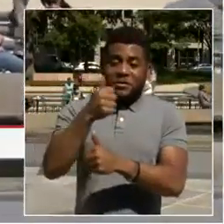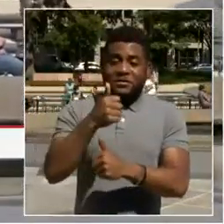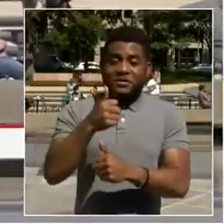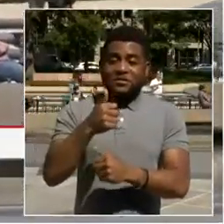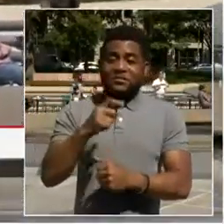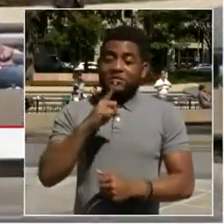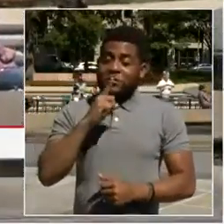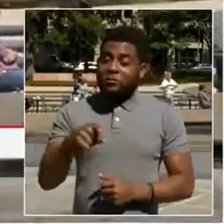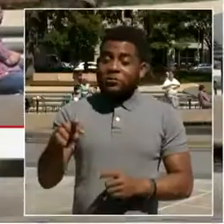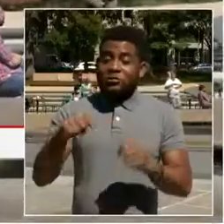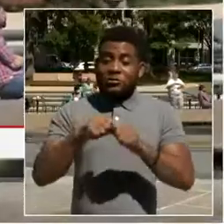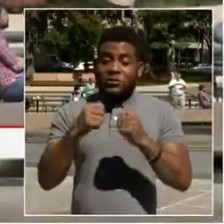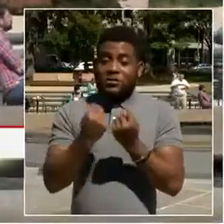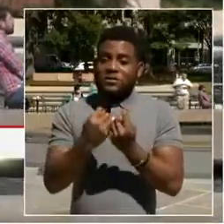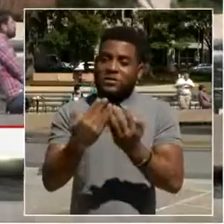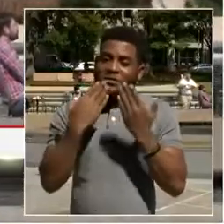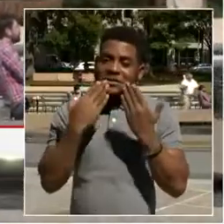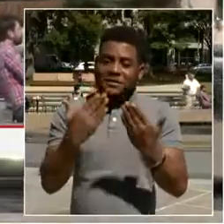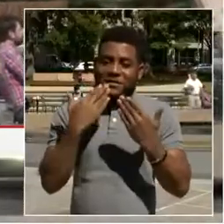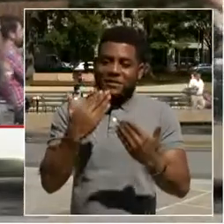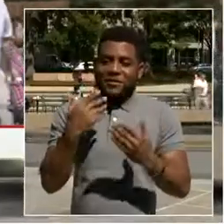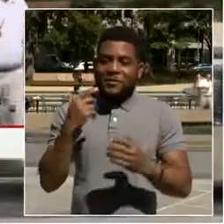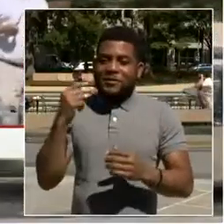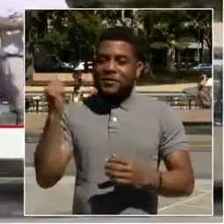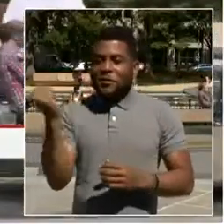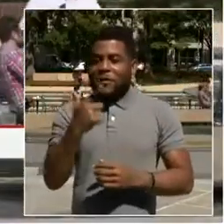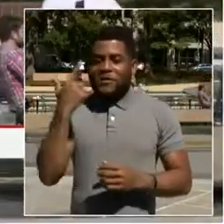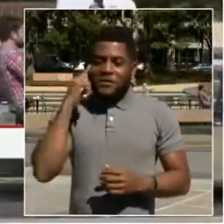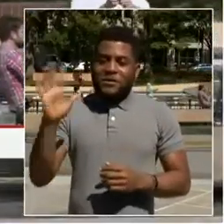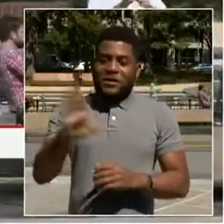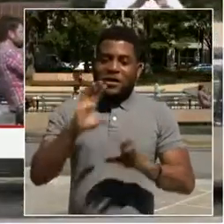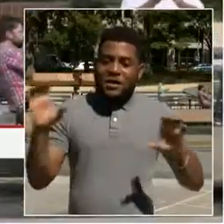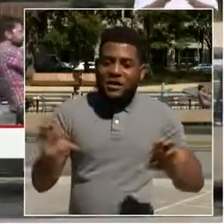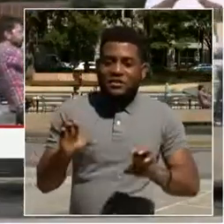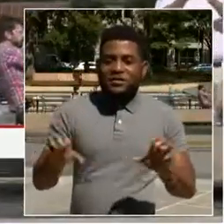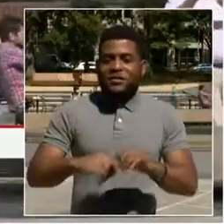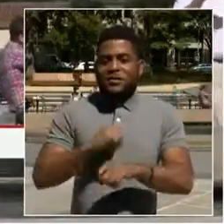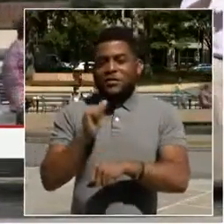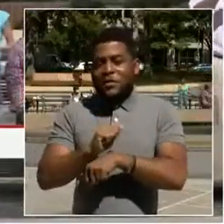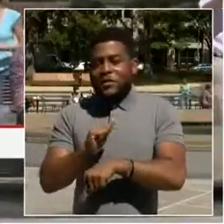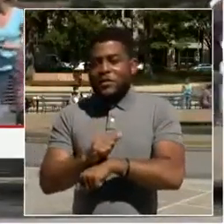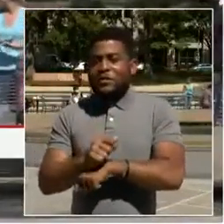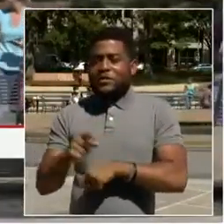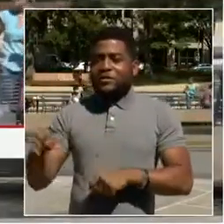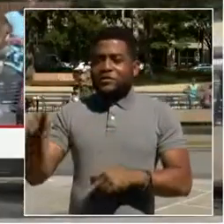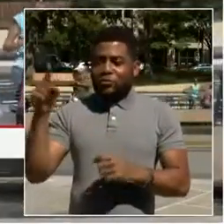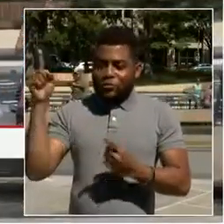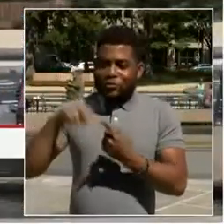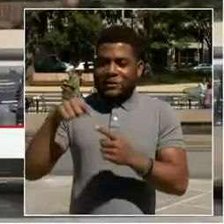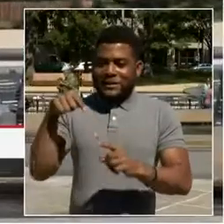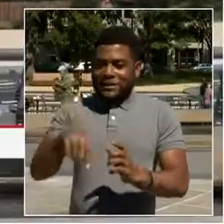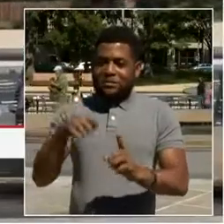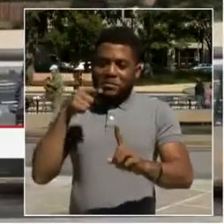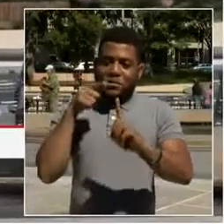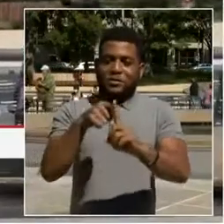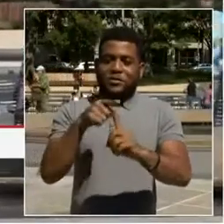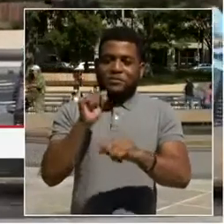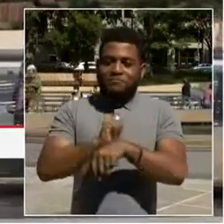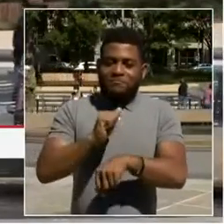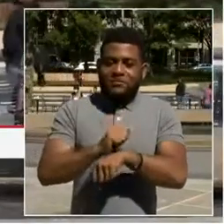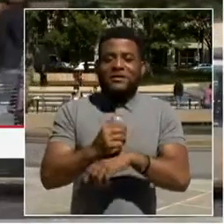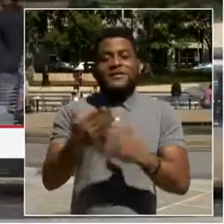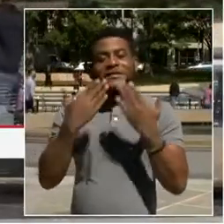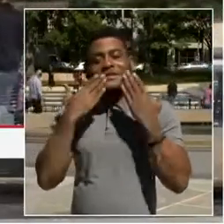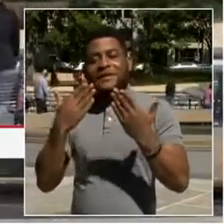say thank you for all that you've done to help get us to this point. Kim Hall, thank you for your service to